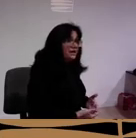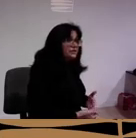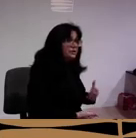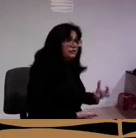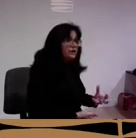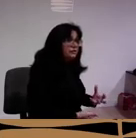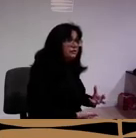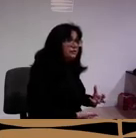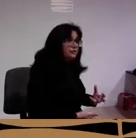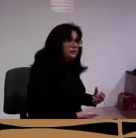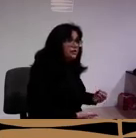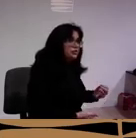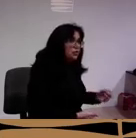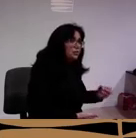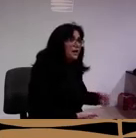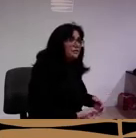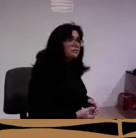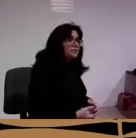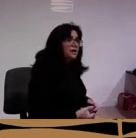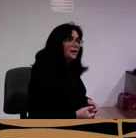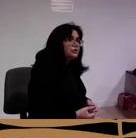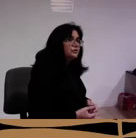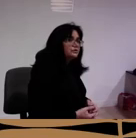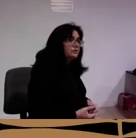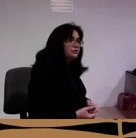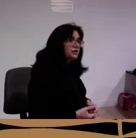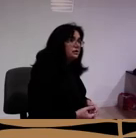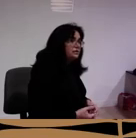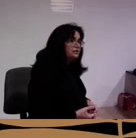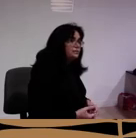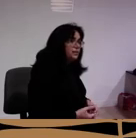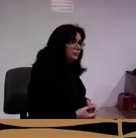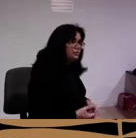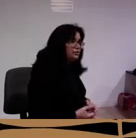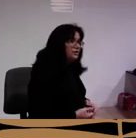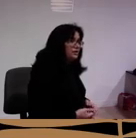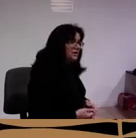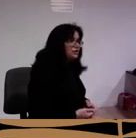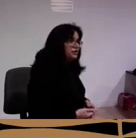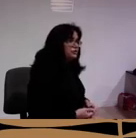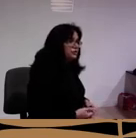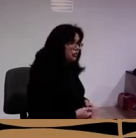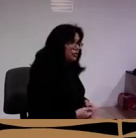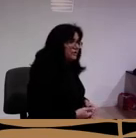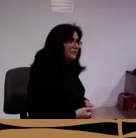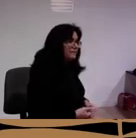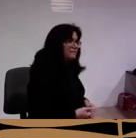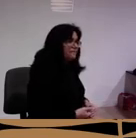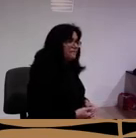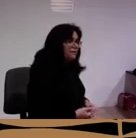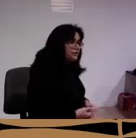anthropological accounts that I've read talk about Aboriginal and Torres Strait Islander people's connection to